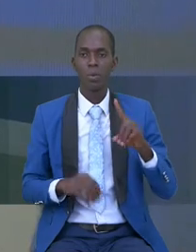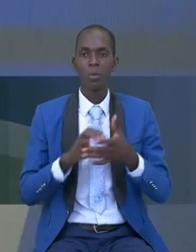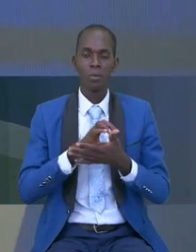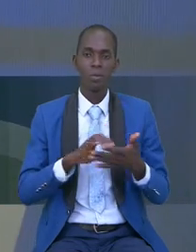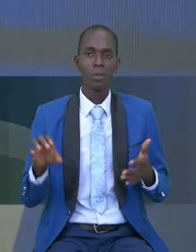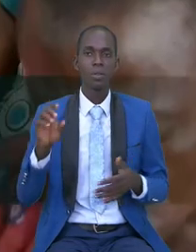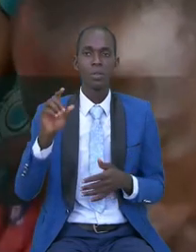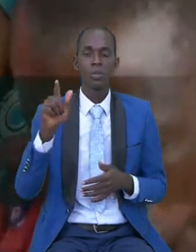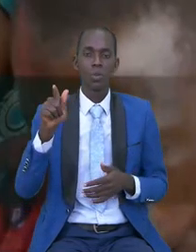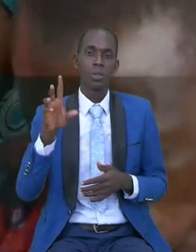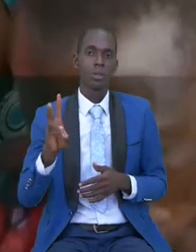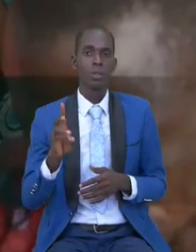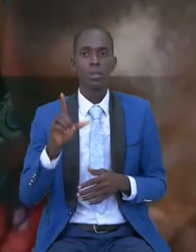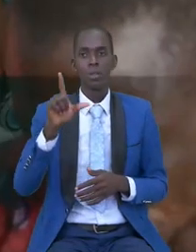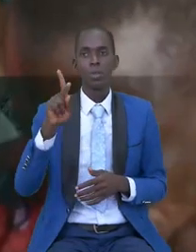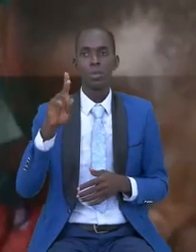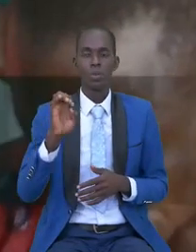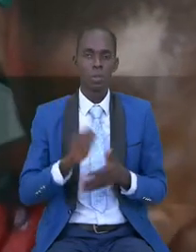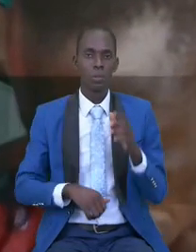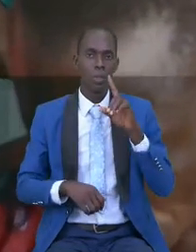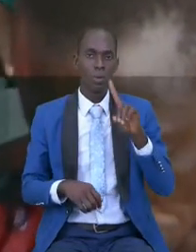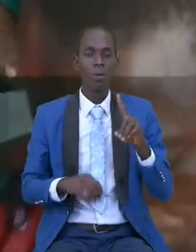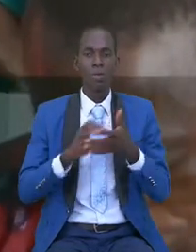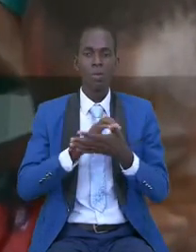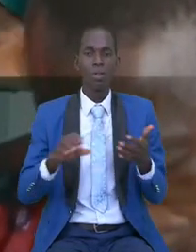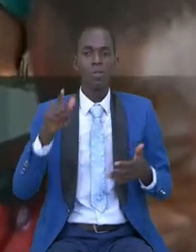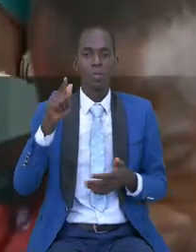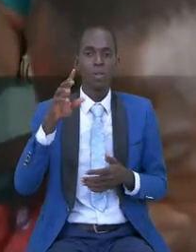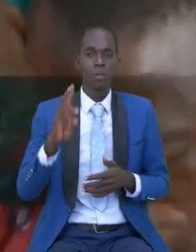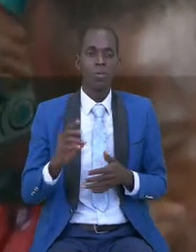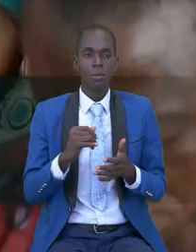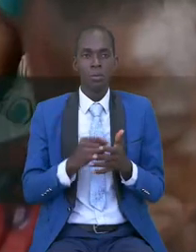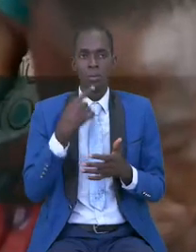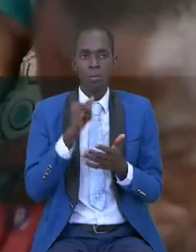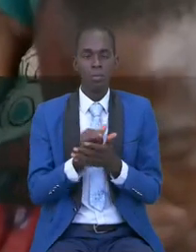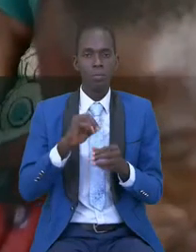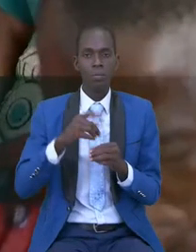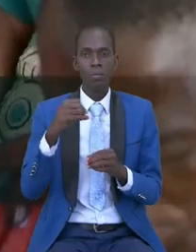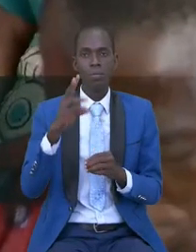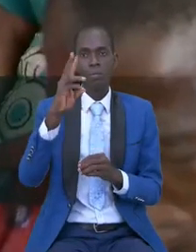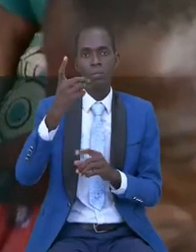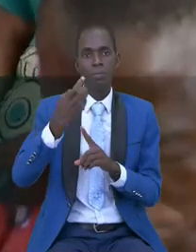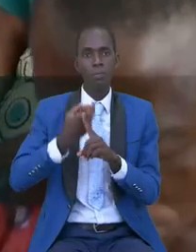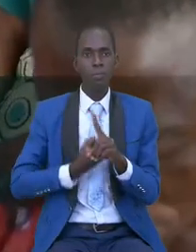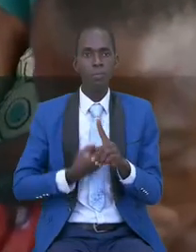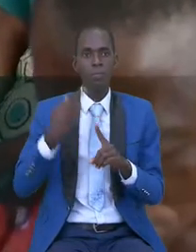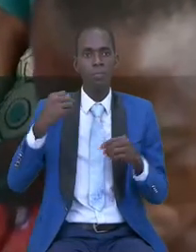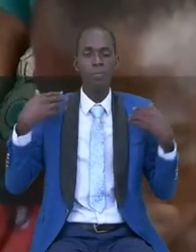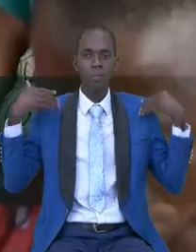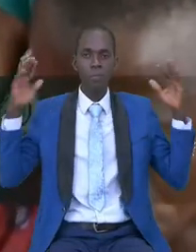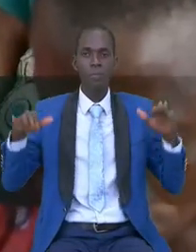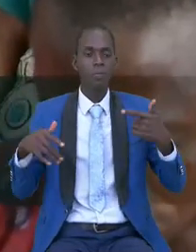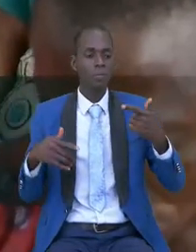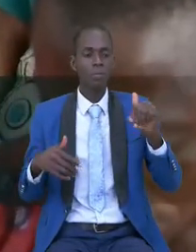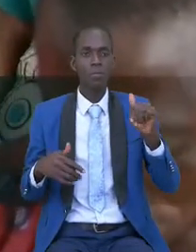verse 26. Luke chapter 1, verse 26. In the 6 months, the angel Gabriel was